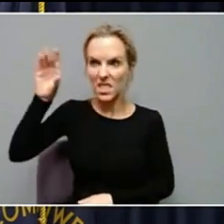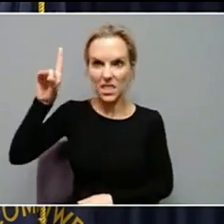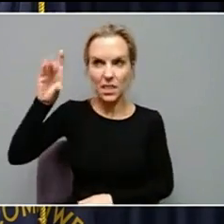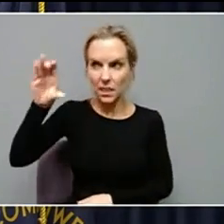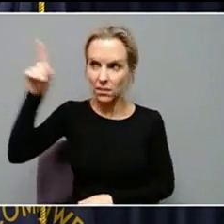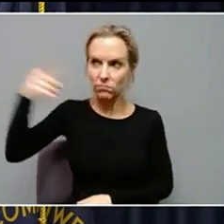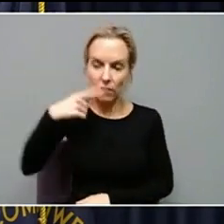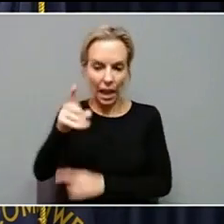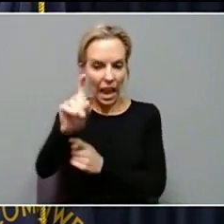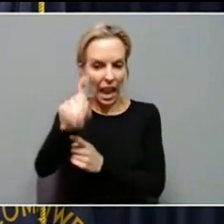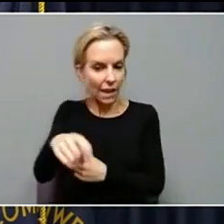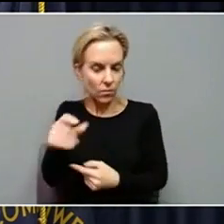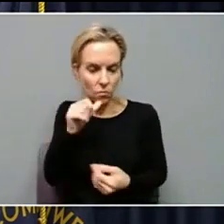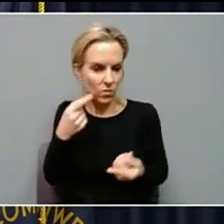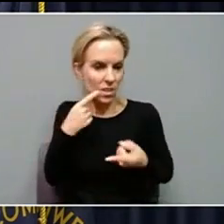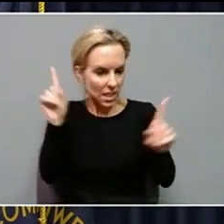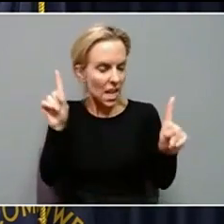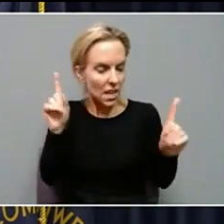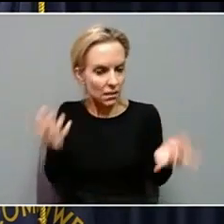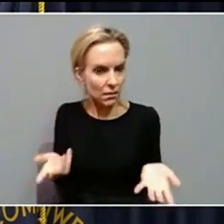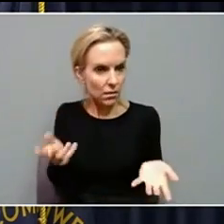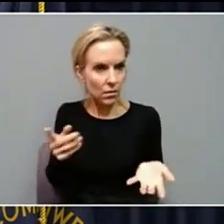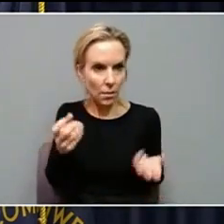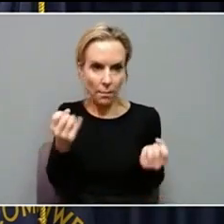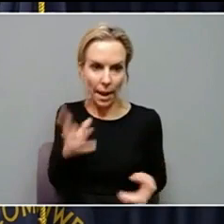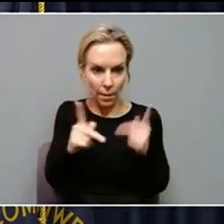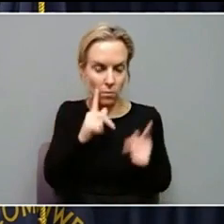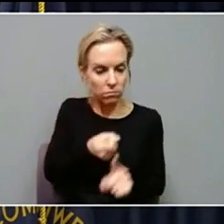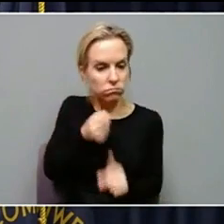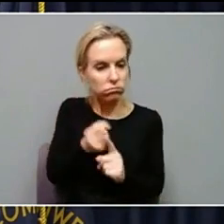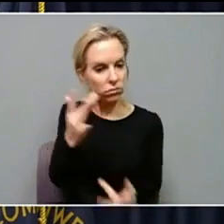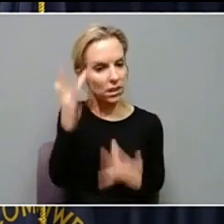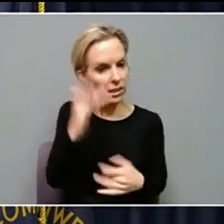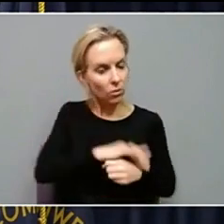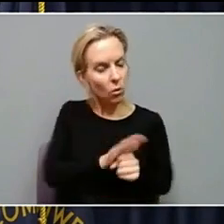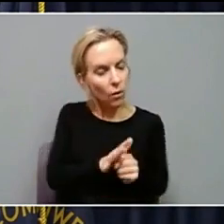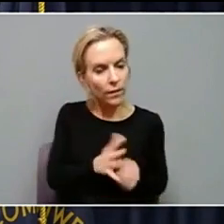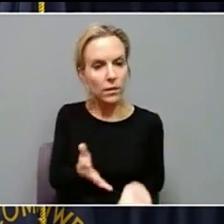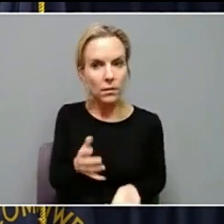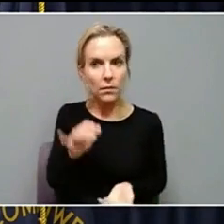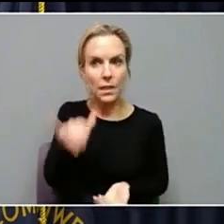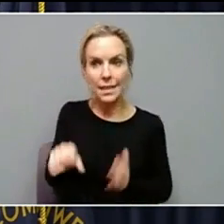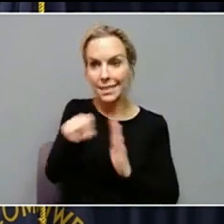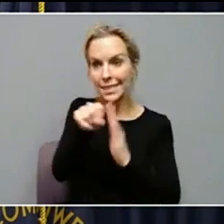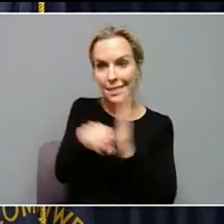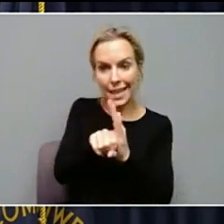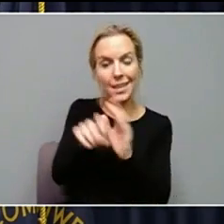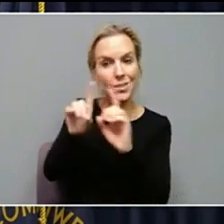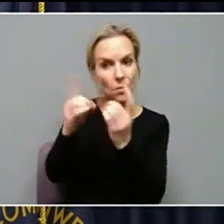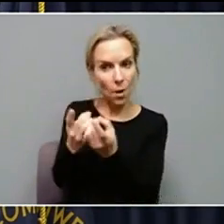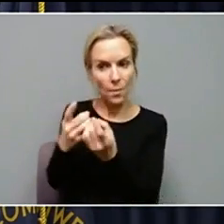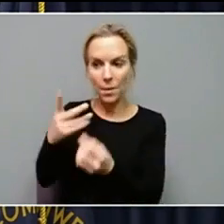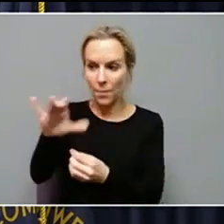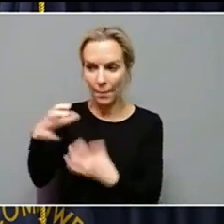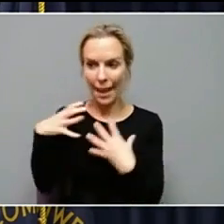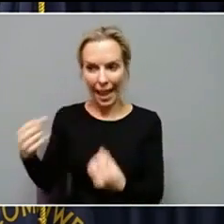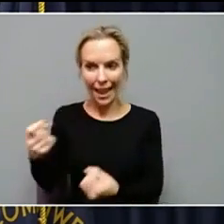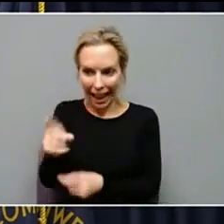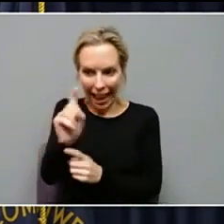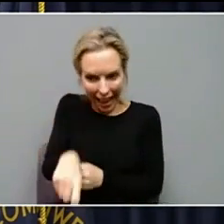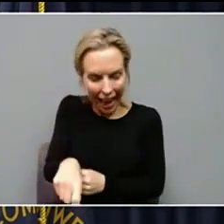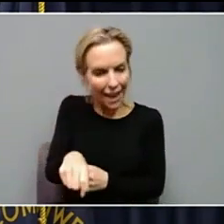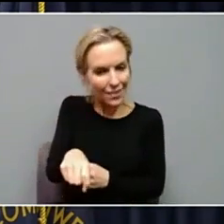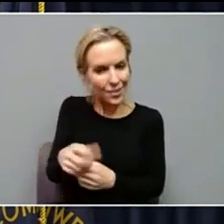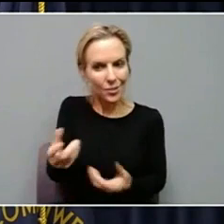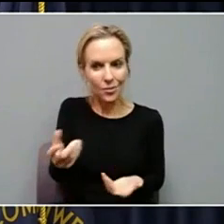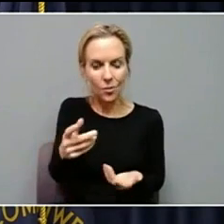or you won't succeed, and a lot of people will get COVID. It is what the State Department of Public Health says you have to do or it won't work, and a